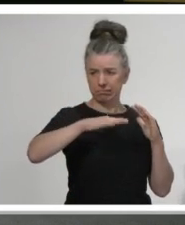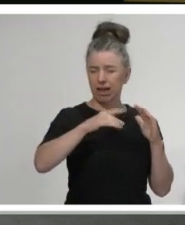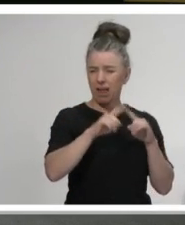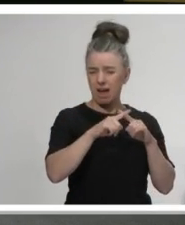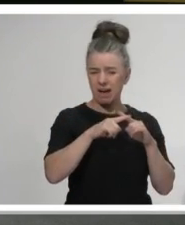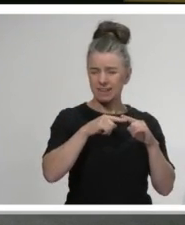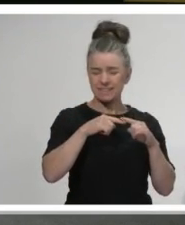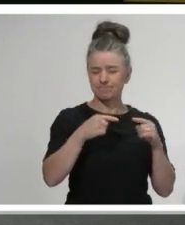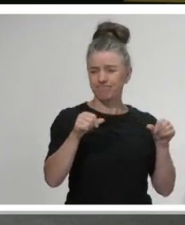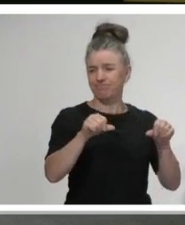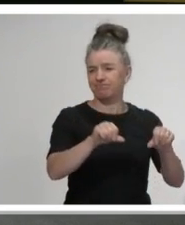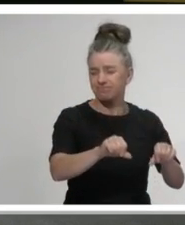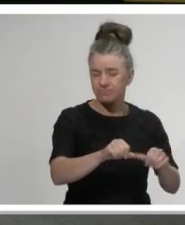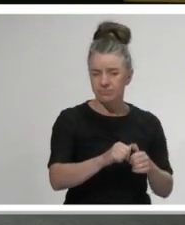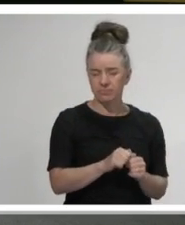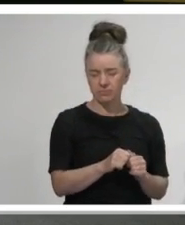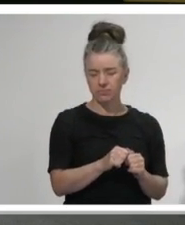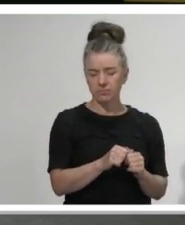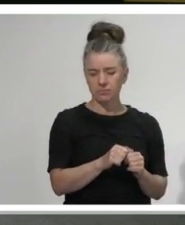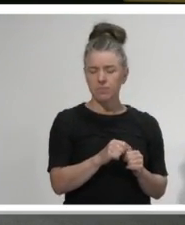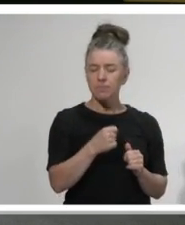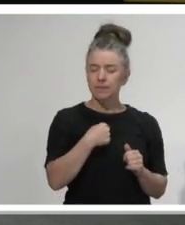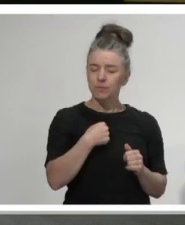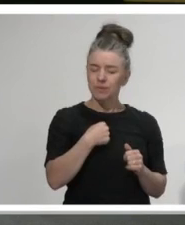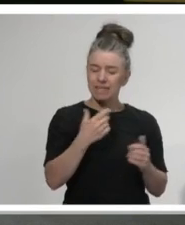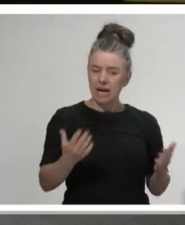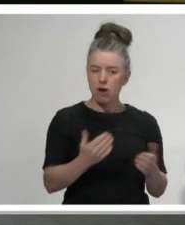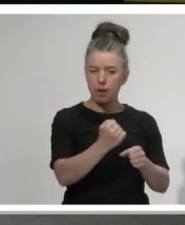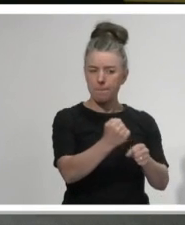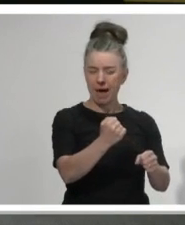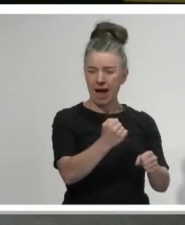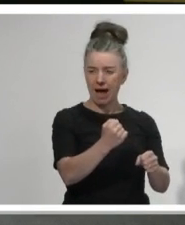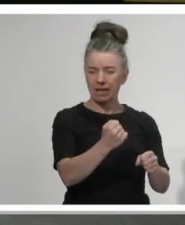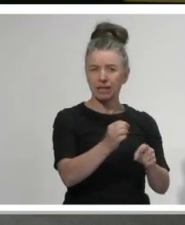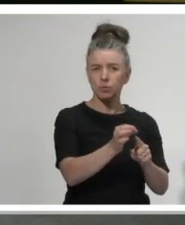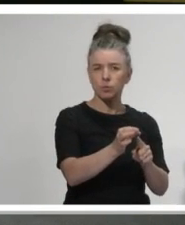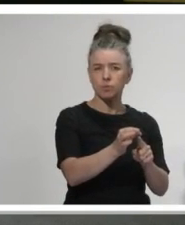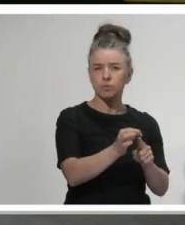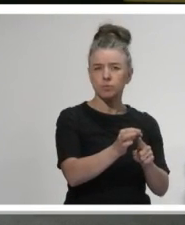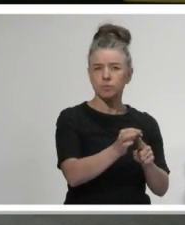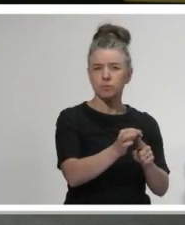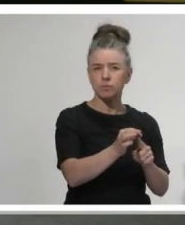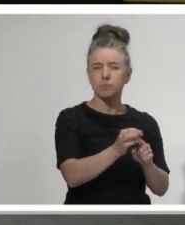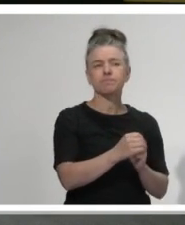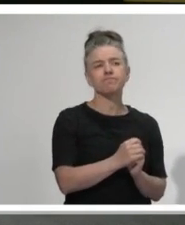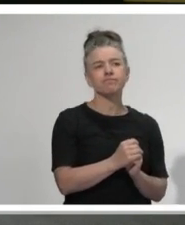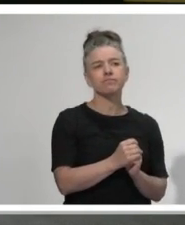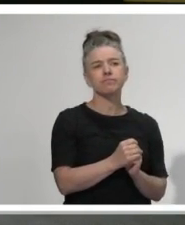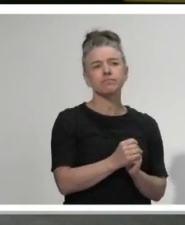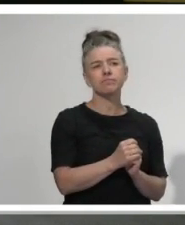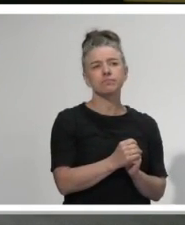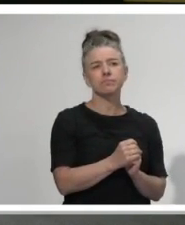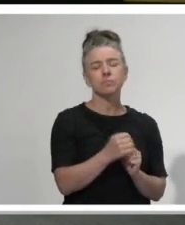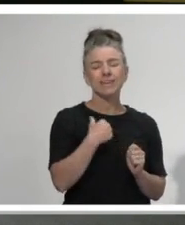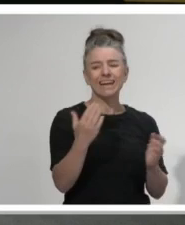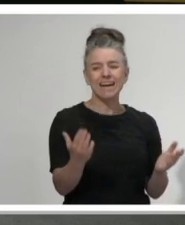from the scheme was for banks to apply it in such a way as that businesses that perhaps they might have not processed previously, they would, as